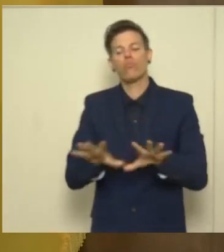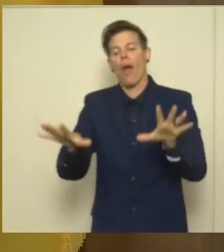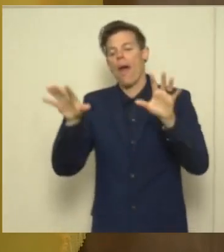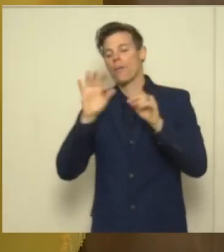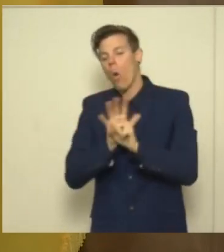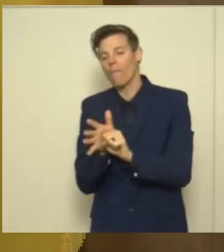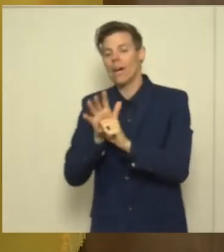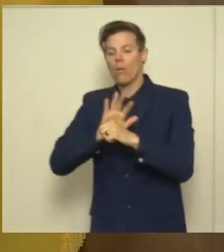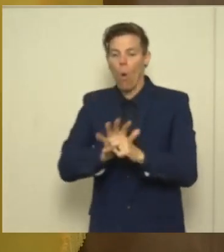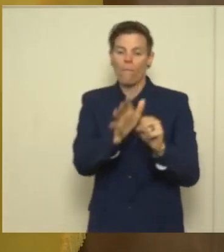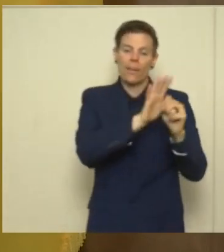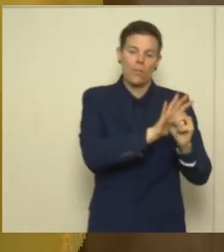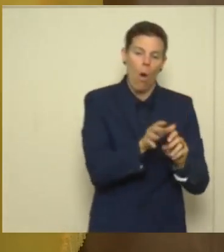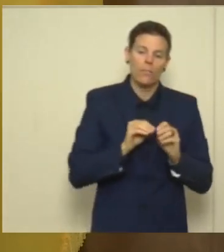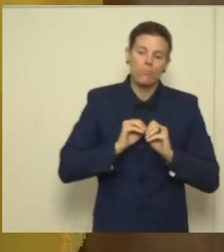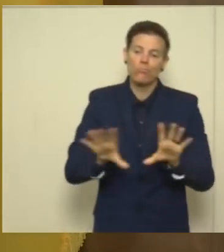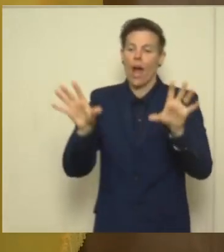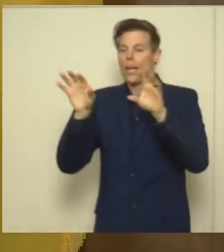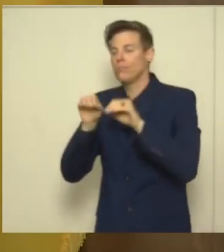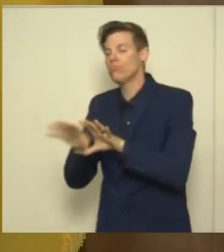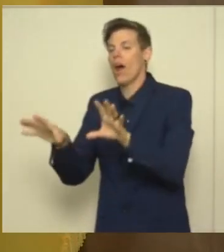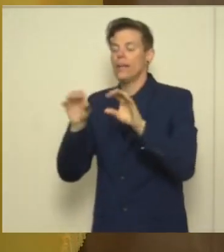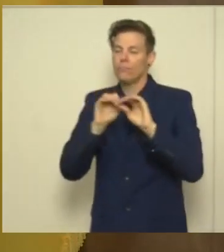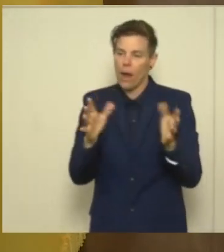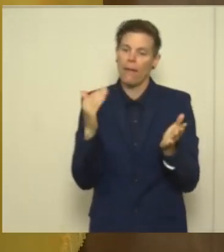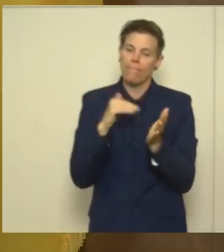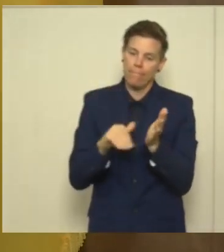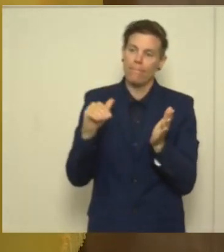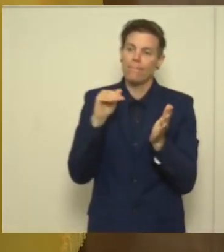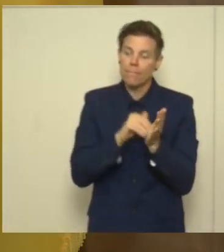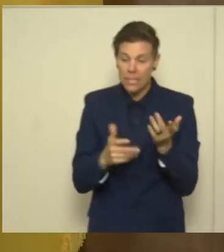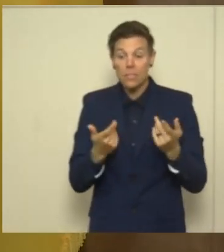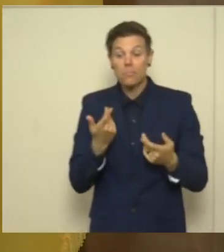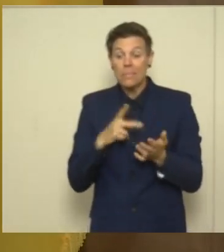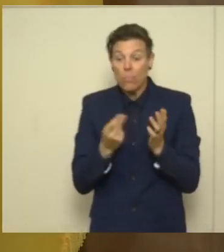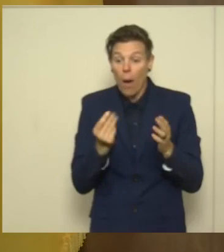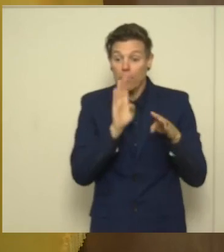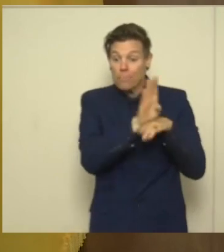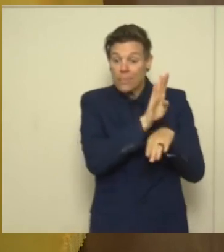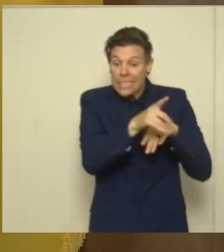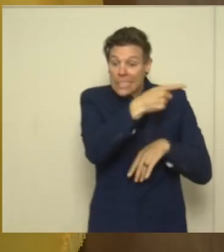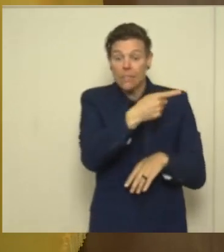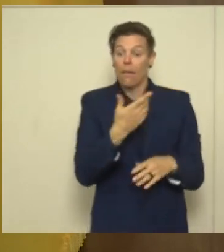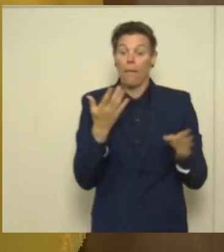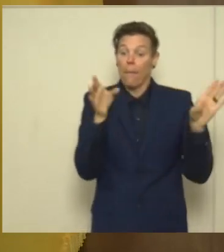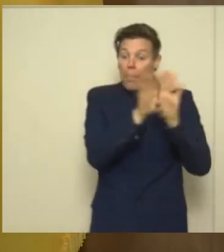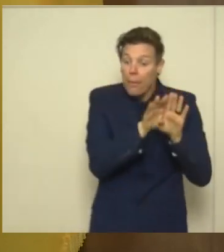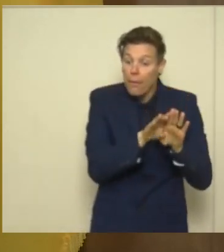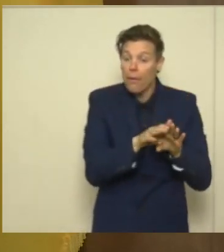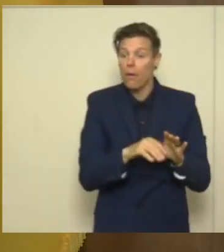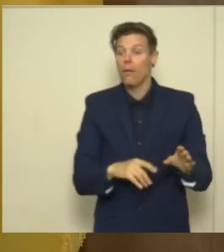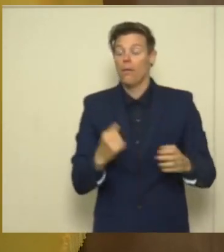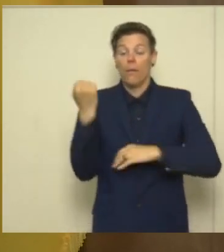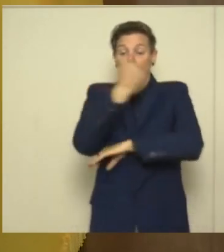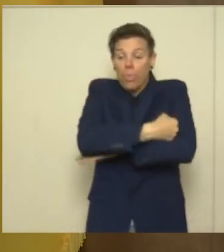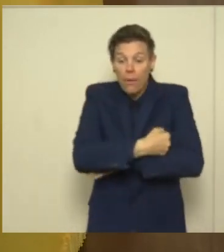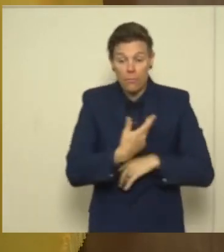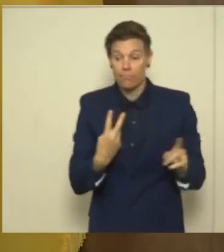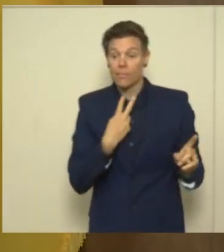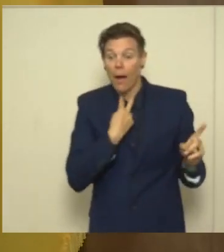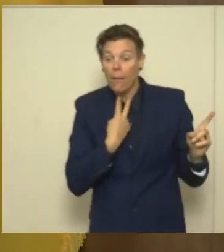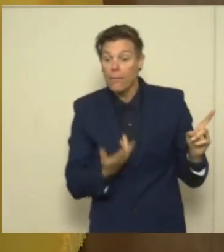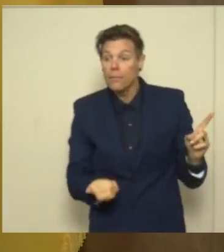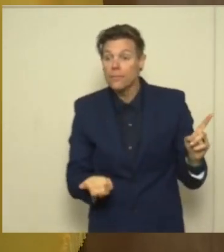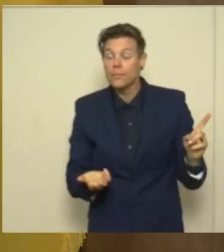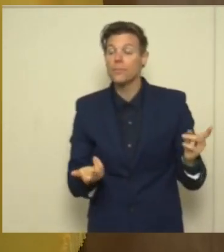get relief from our COVID-safe public health order restrictions. And it means that some states have to